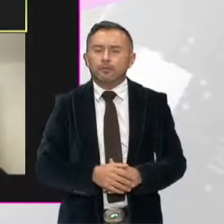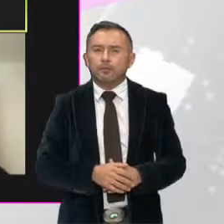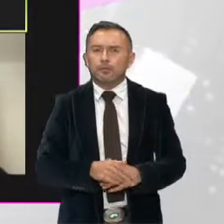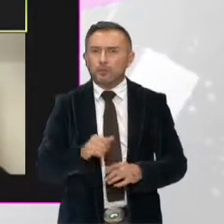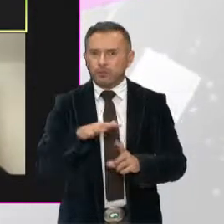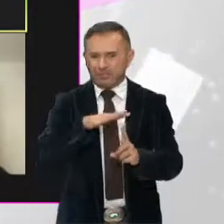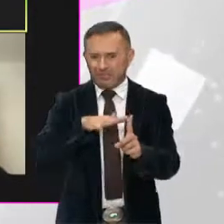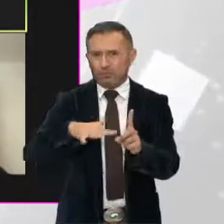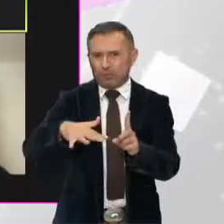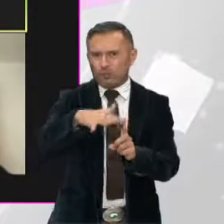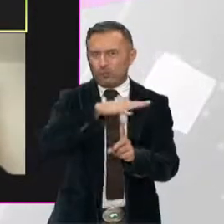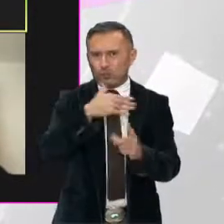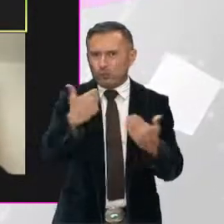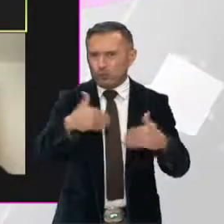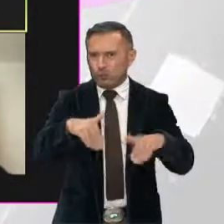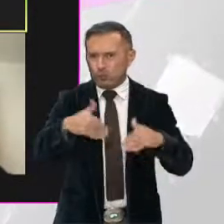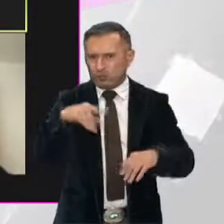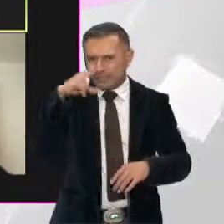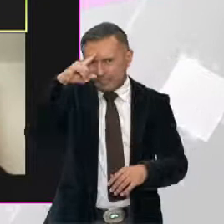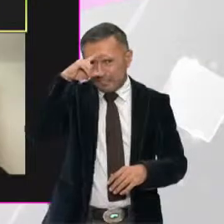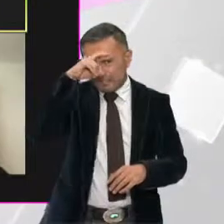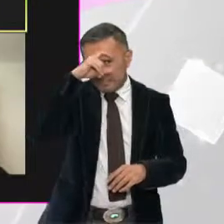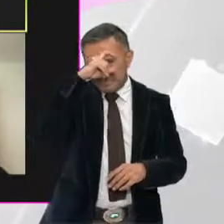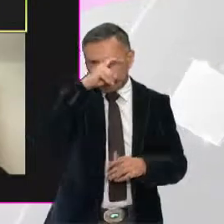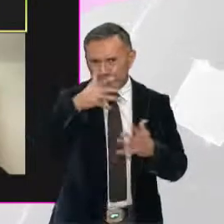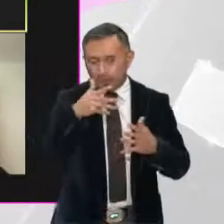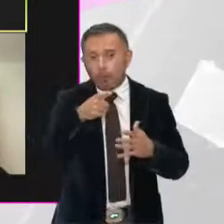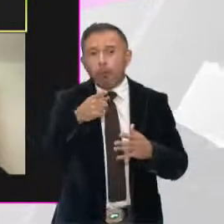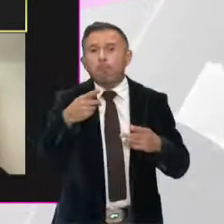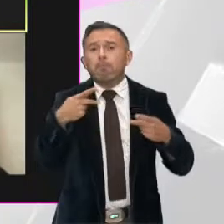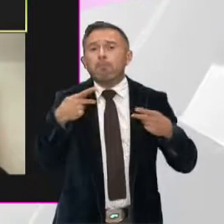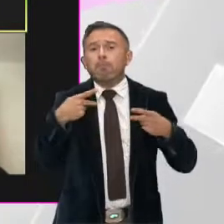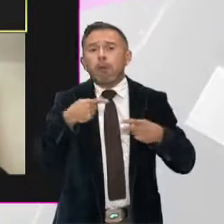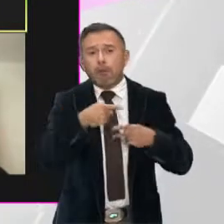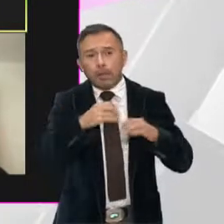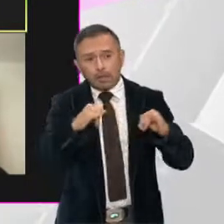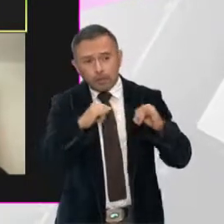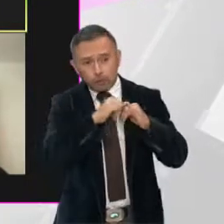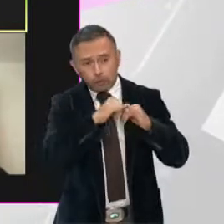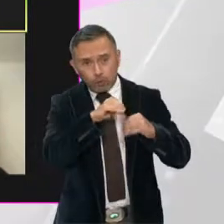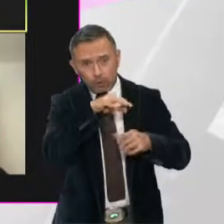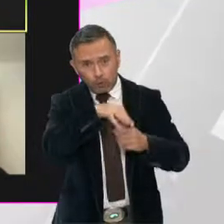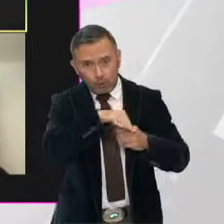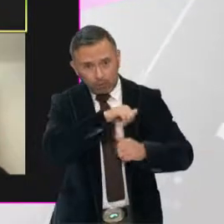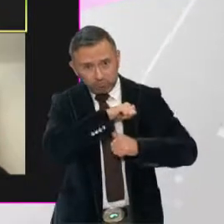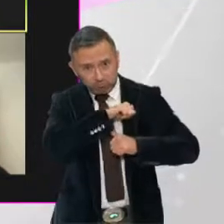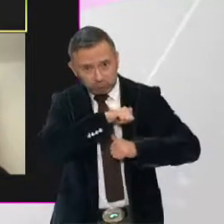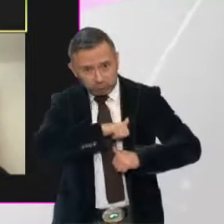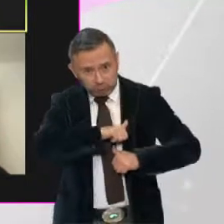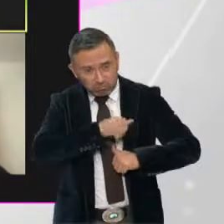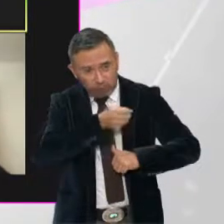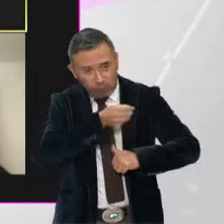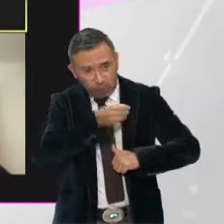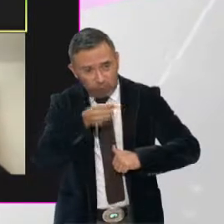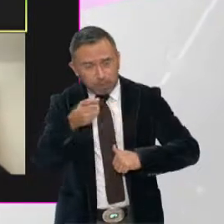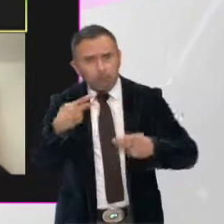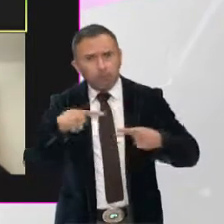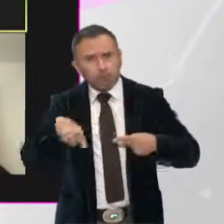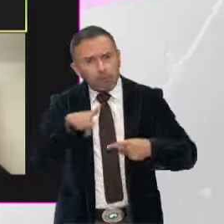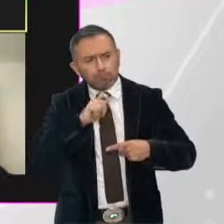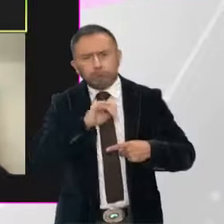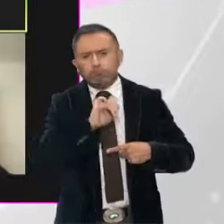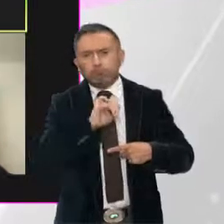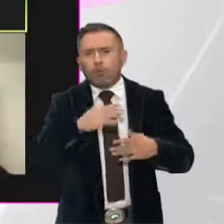And this is about this complex situation. How did you attain the population to trust the